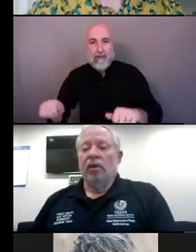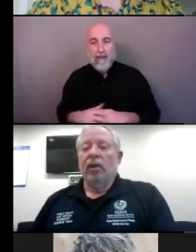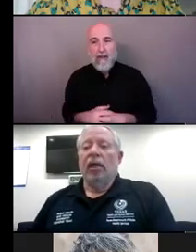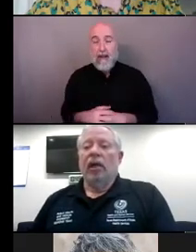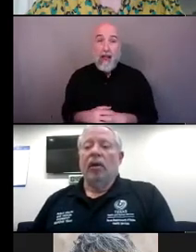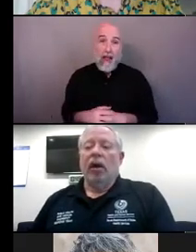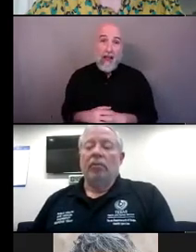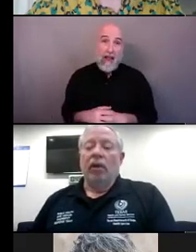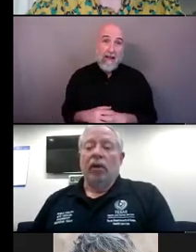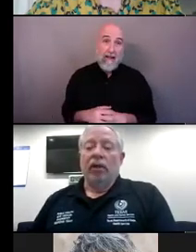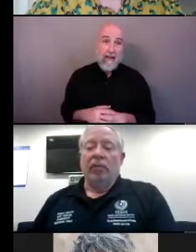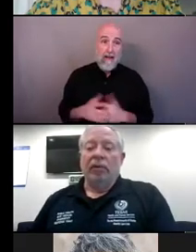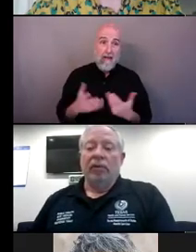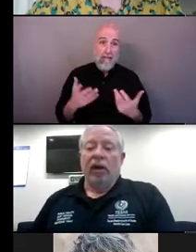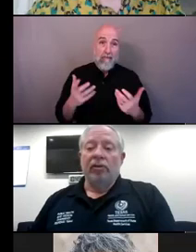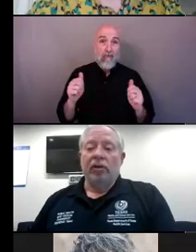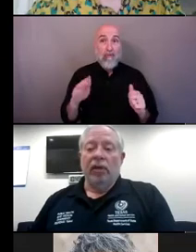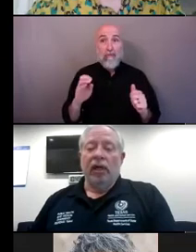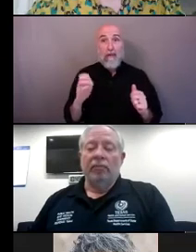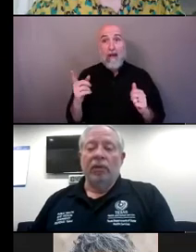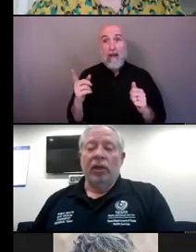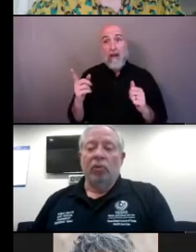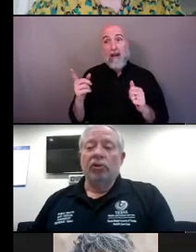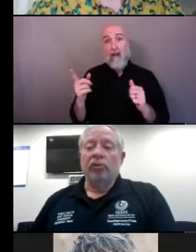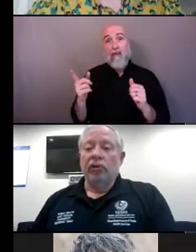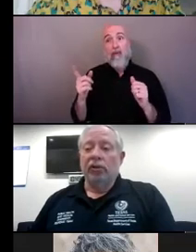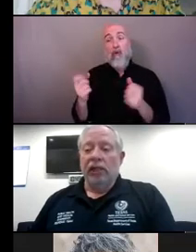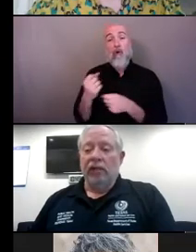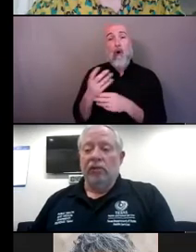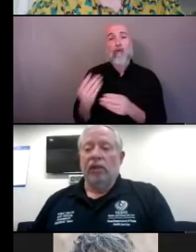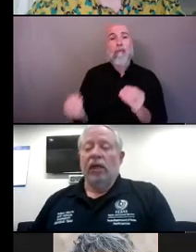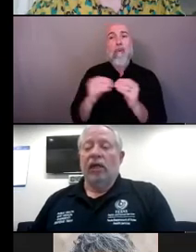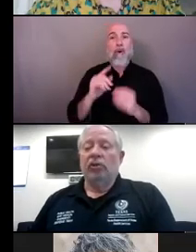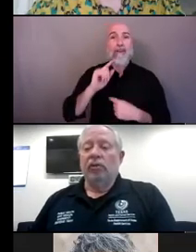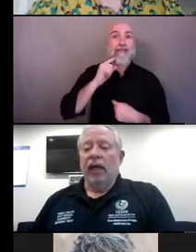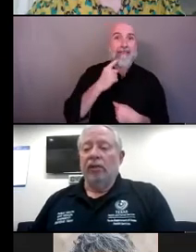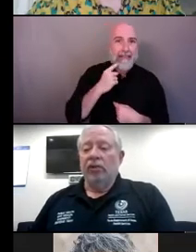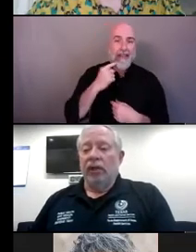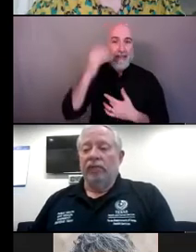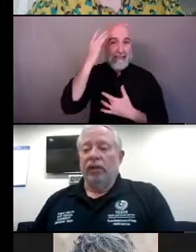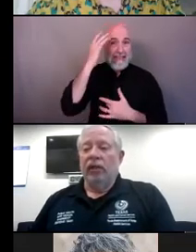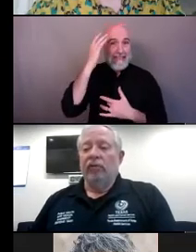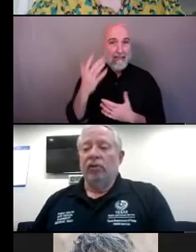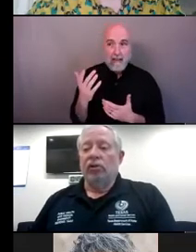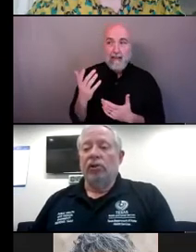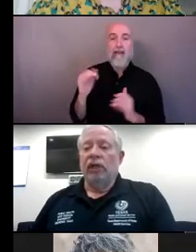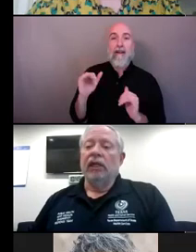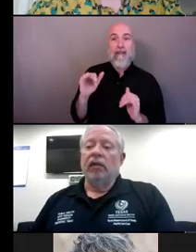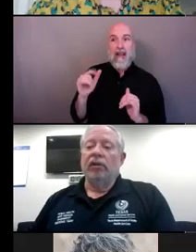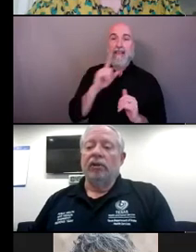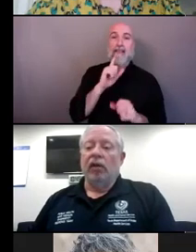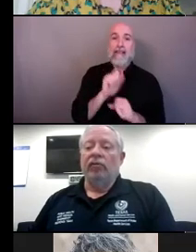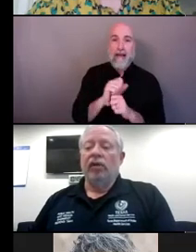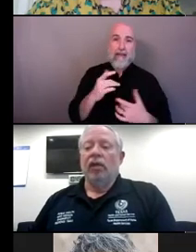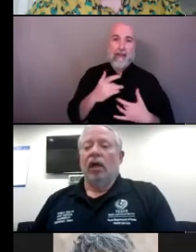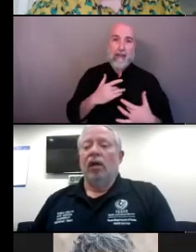perhaps are capable of causing more severe disease. And so that is definitely a concern in and